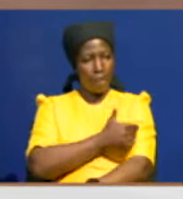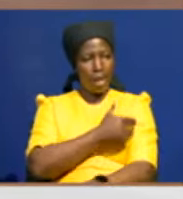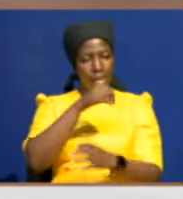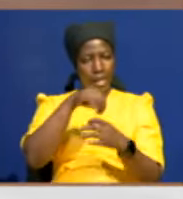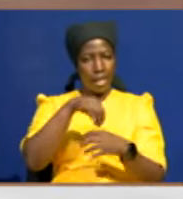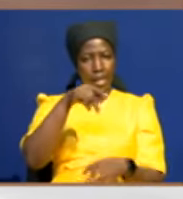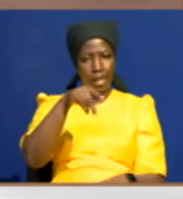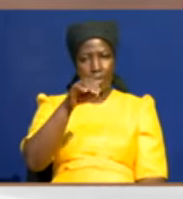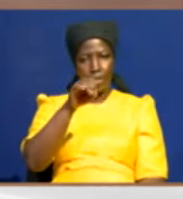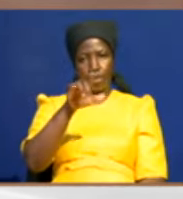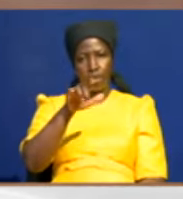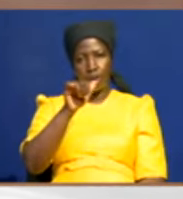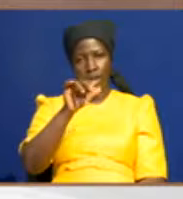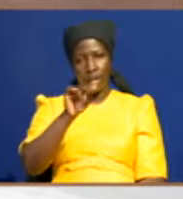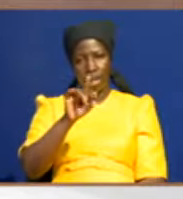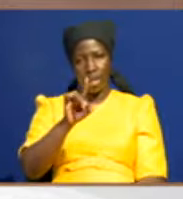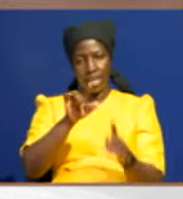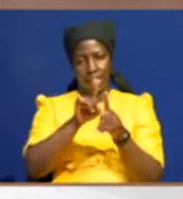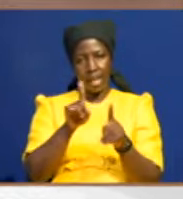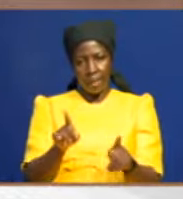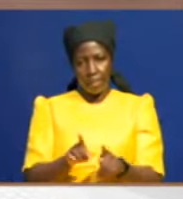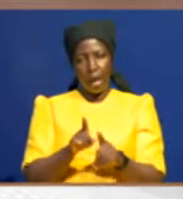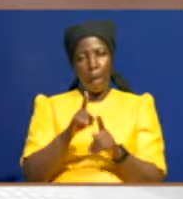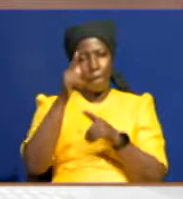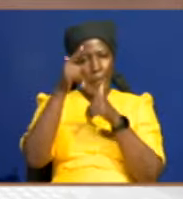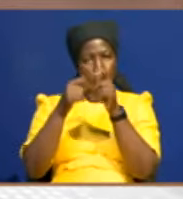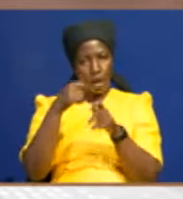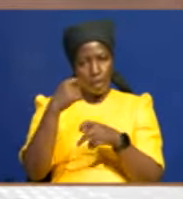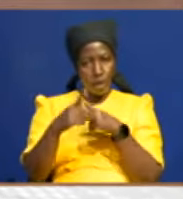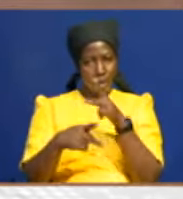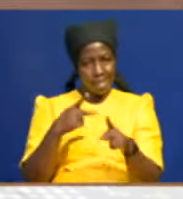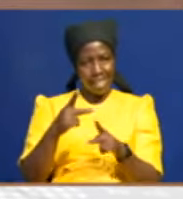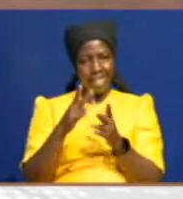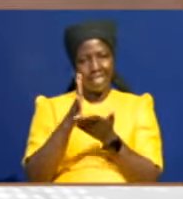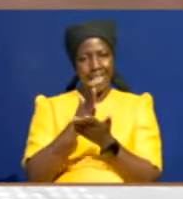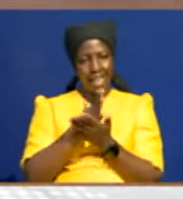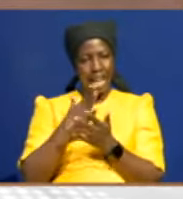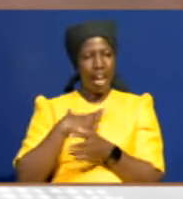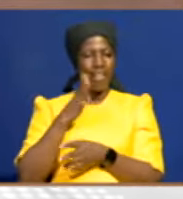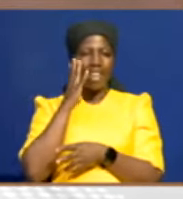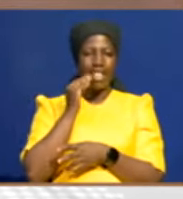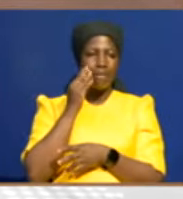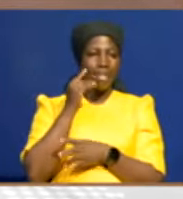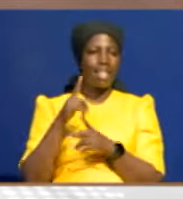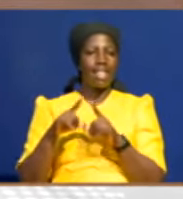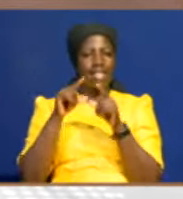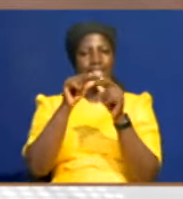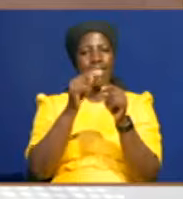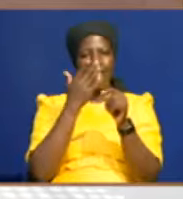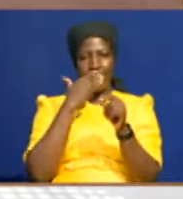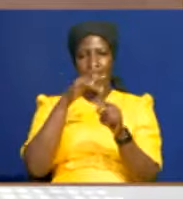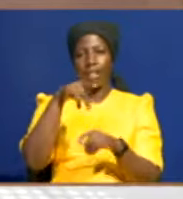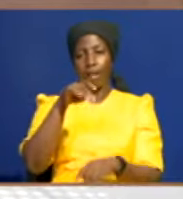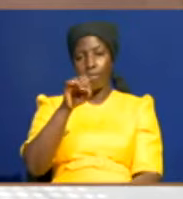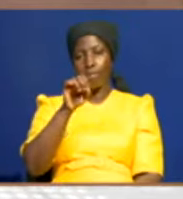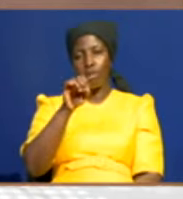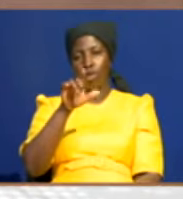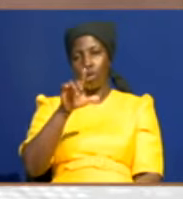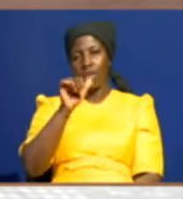Poland. Also milk processing. I shared our experiences. I said that Poland is one of the